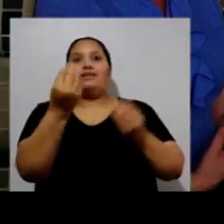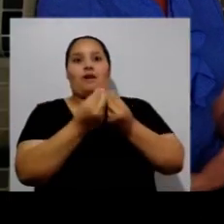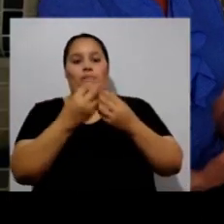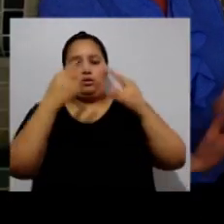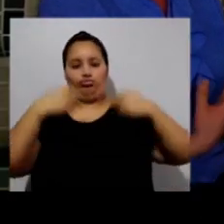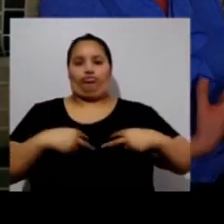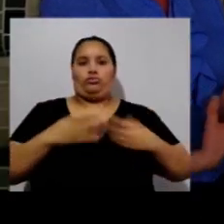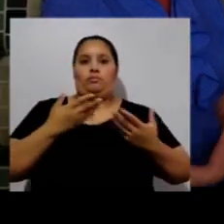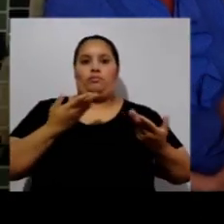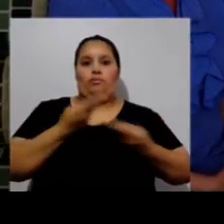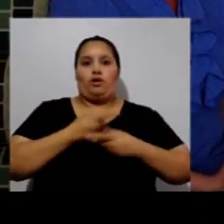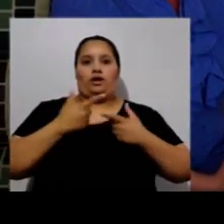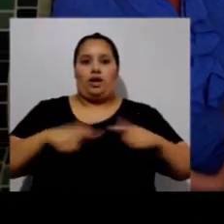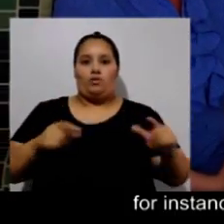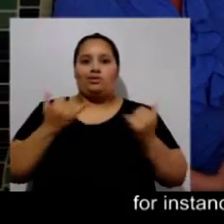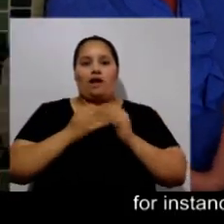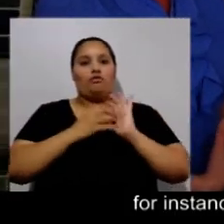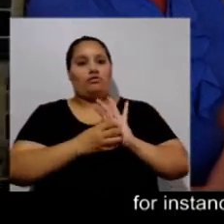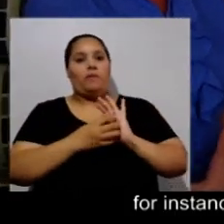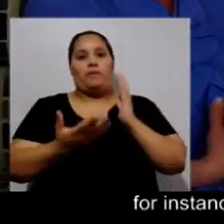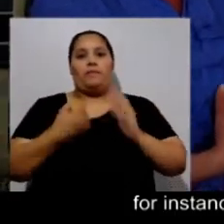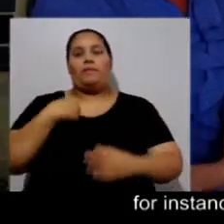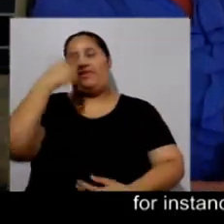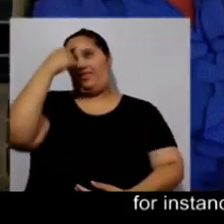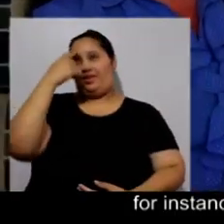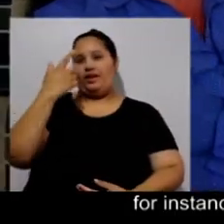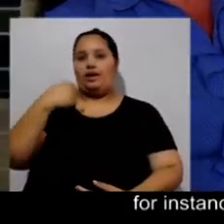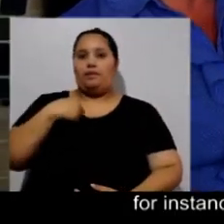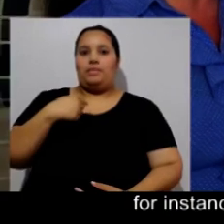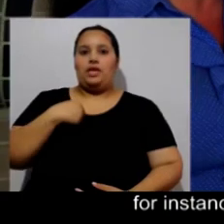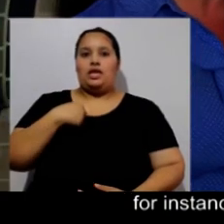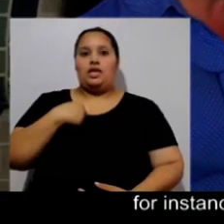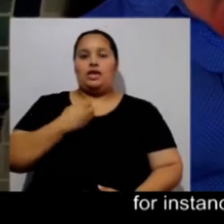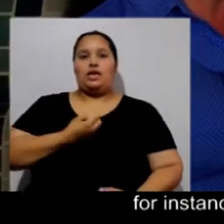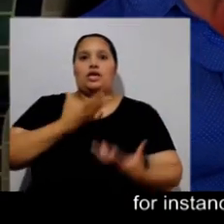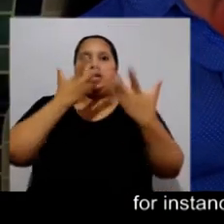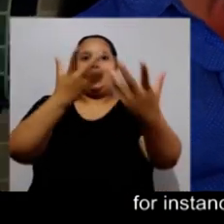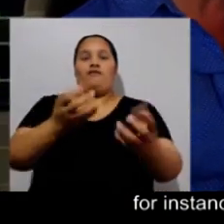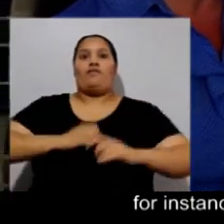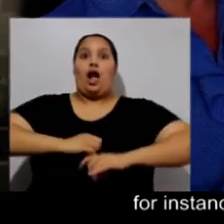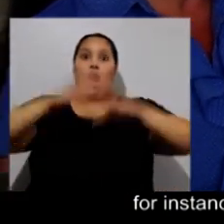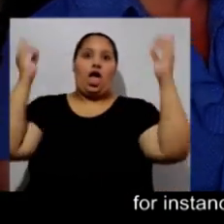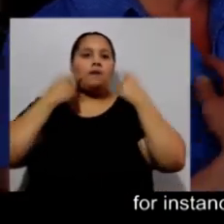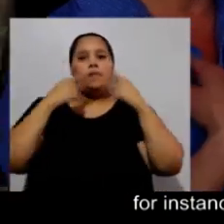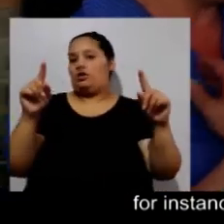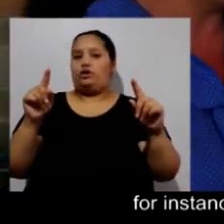when you say something, for instance, I would think that I'm carrying a message across clearly.